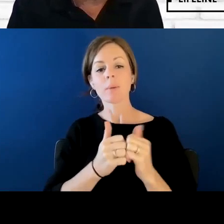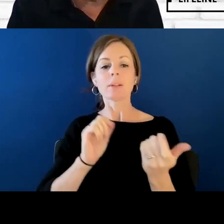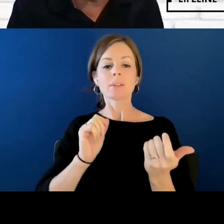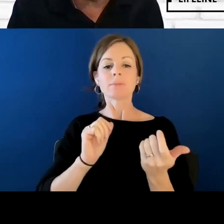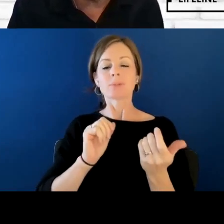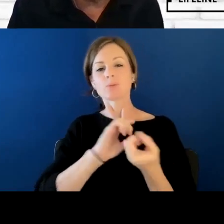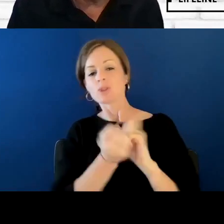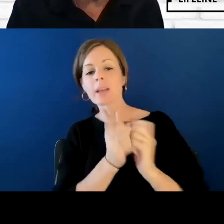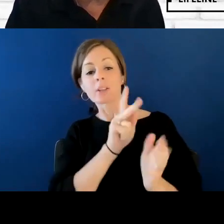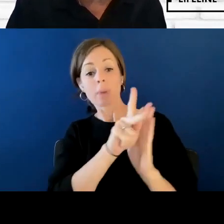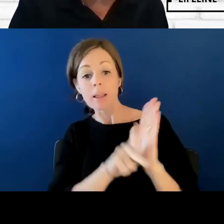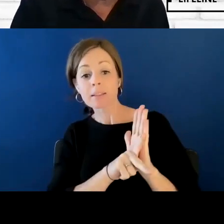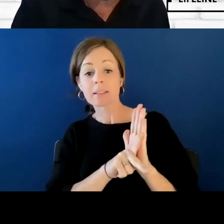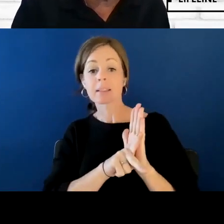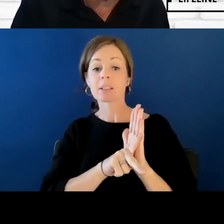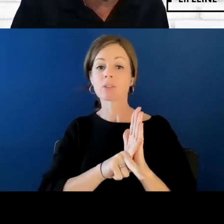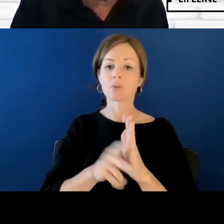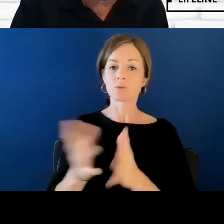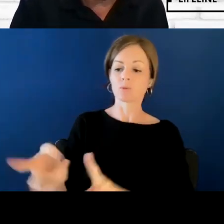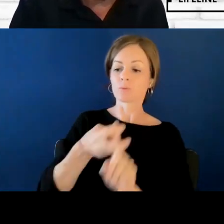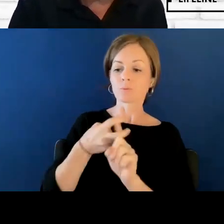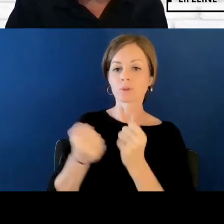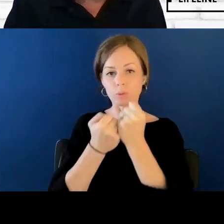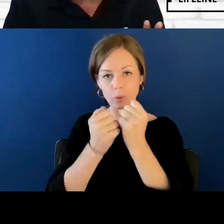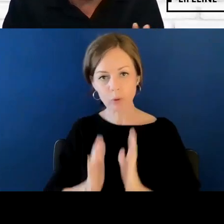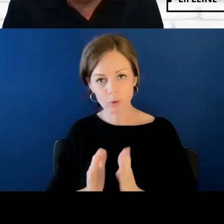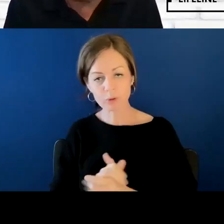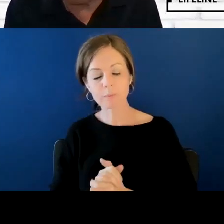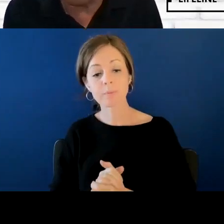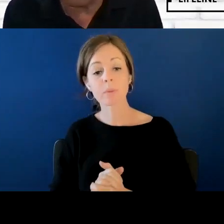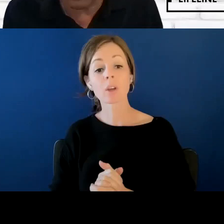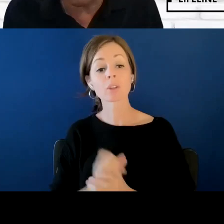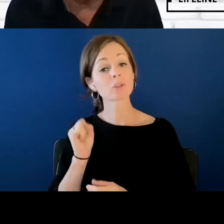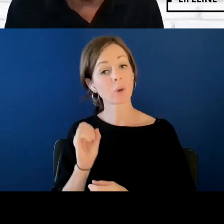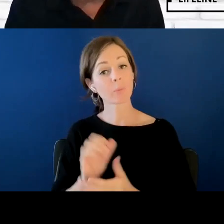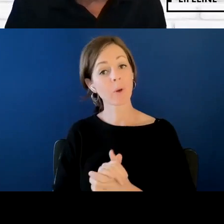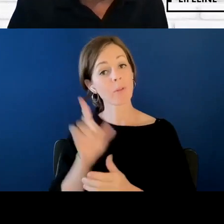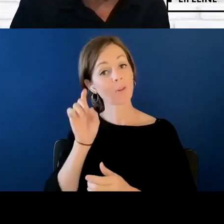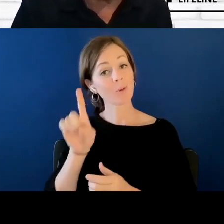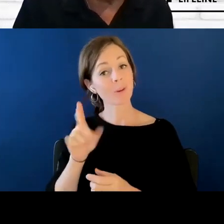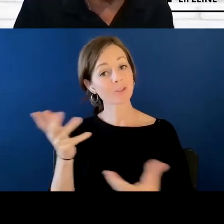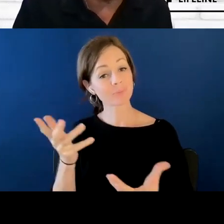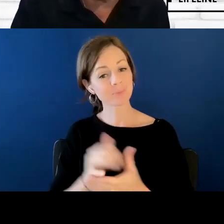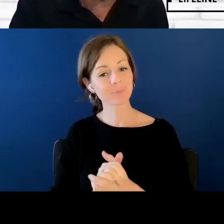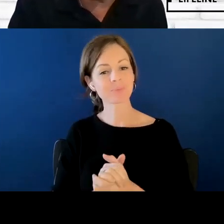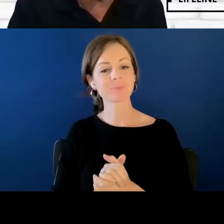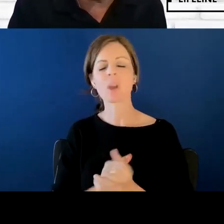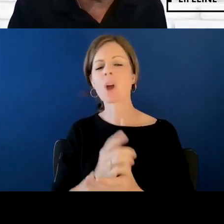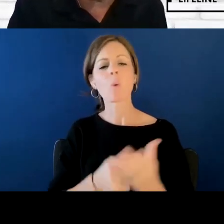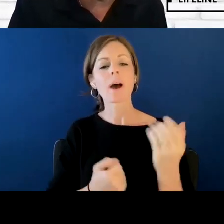garner supporters. Now, with that information in mind, the question we have for you today: what